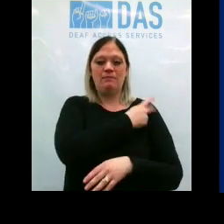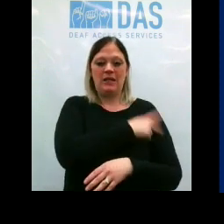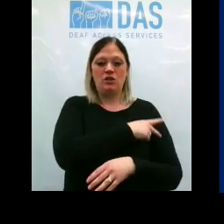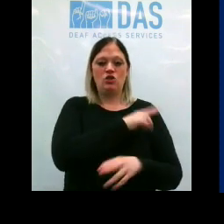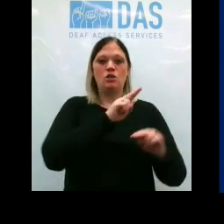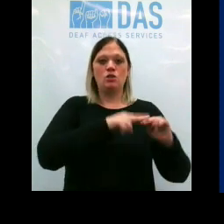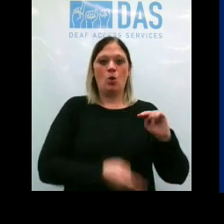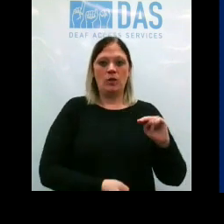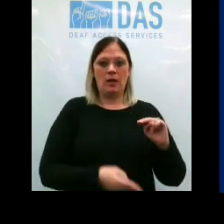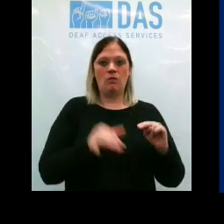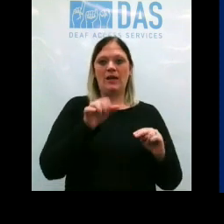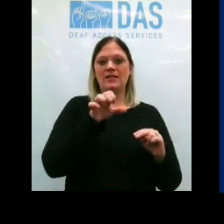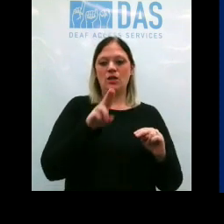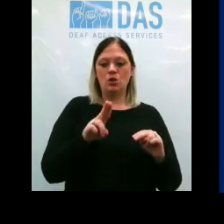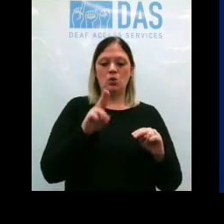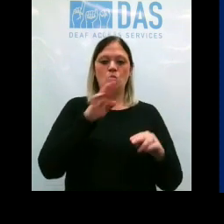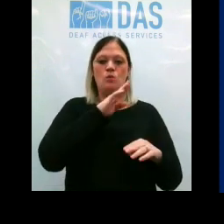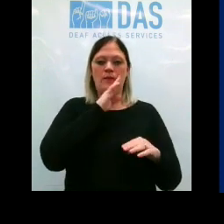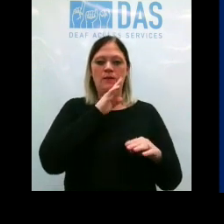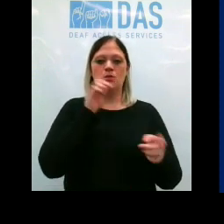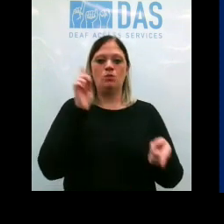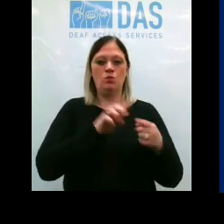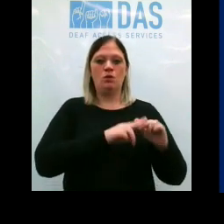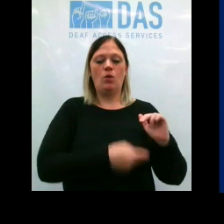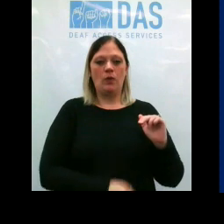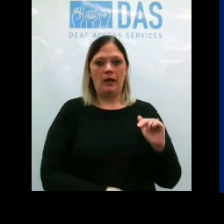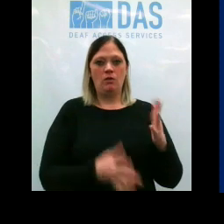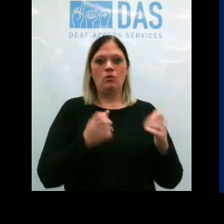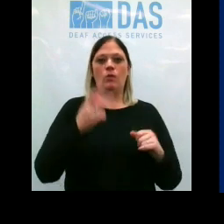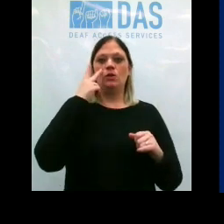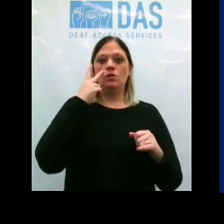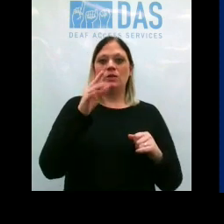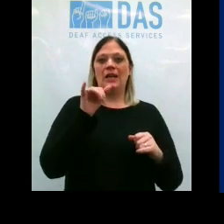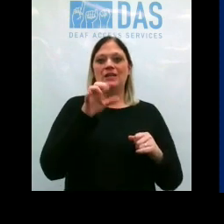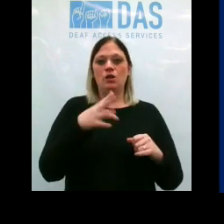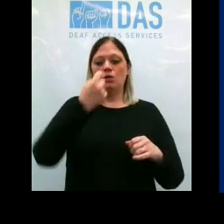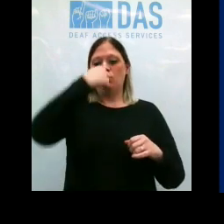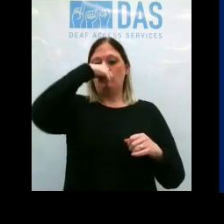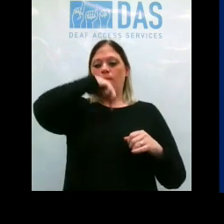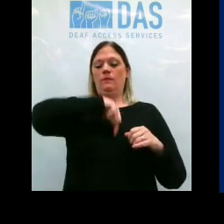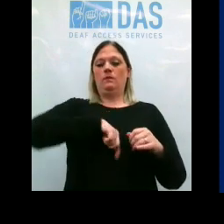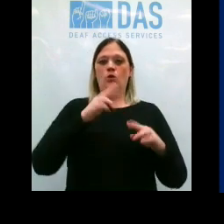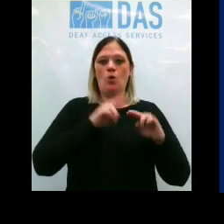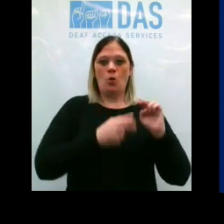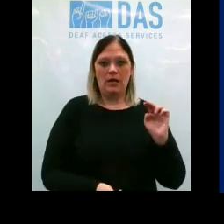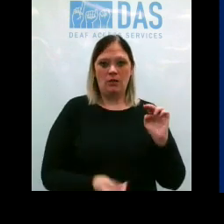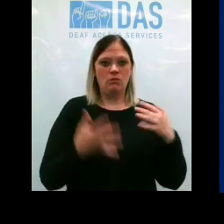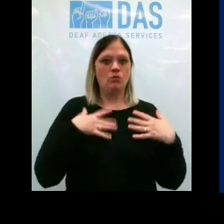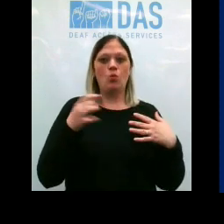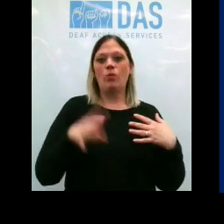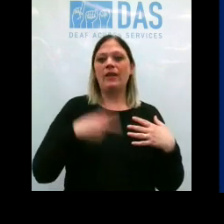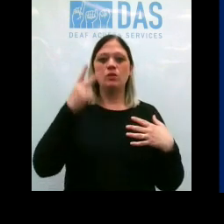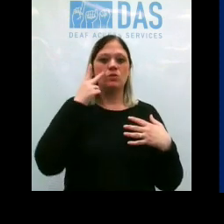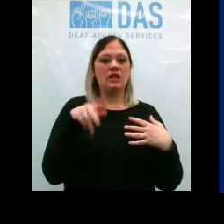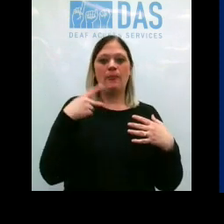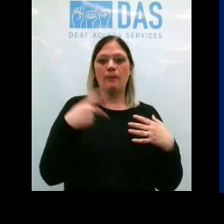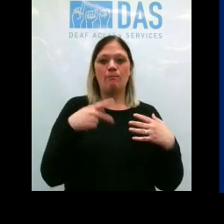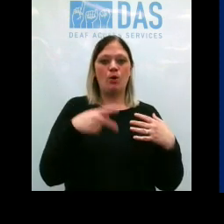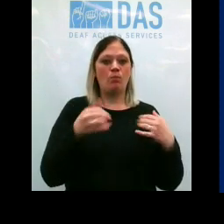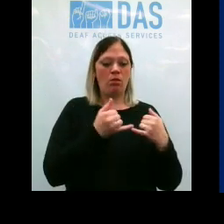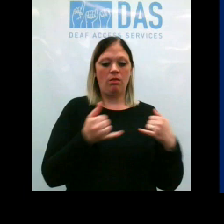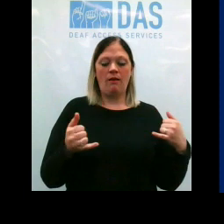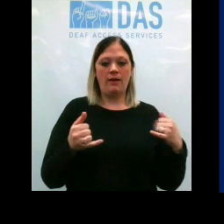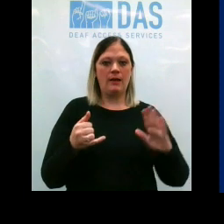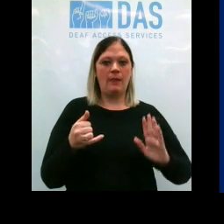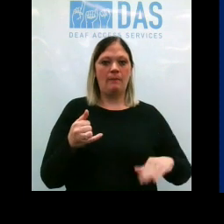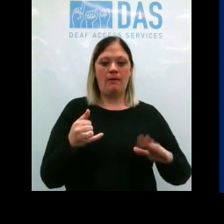see ICU beds go down. We want to continue to see ICU intubations go down. I don't like seeing that purple line on the bottom going